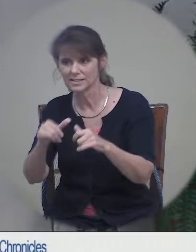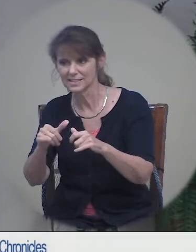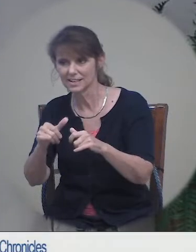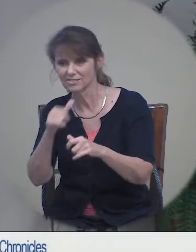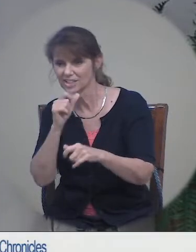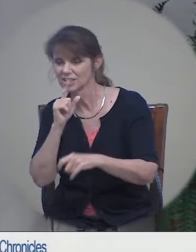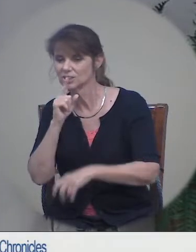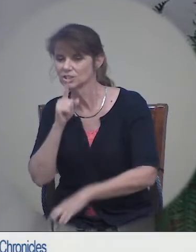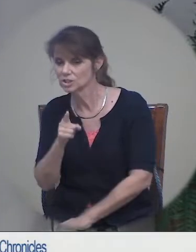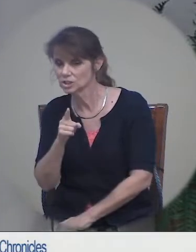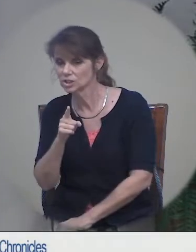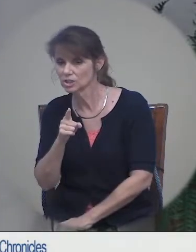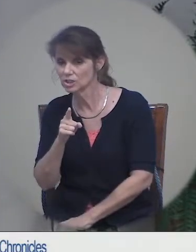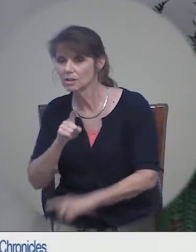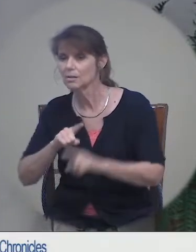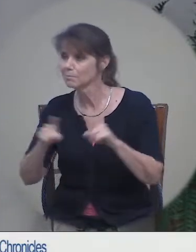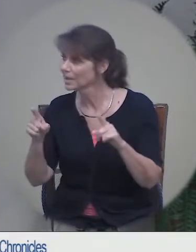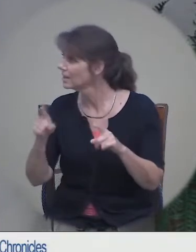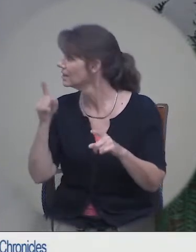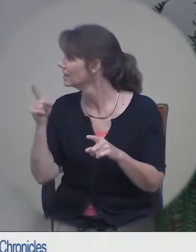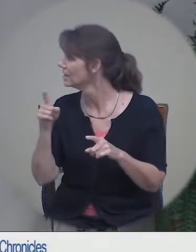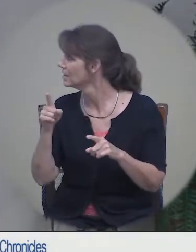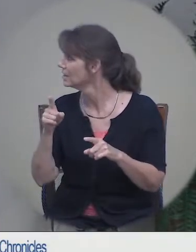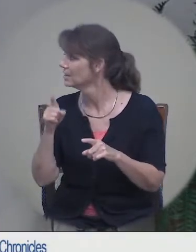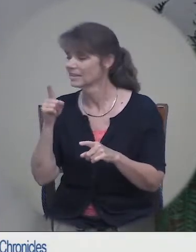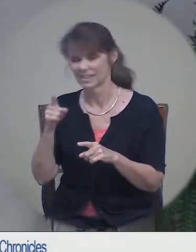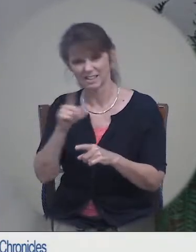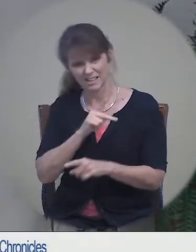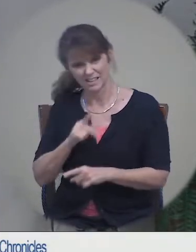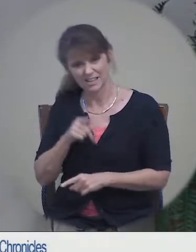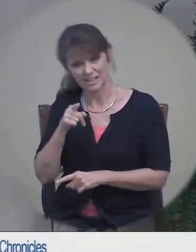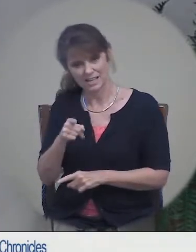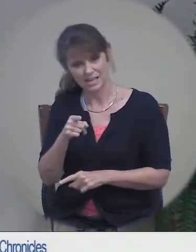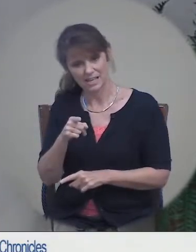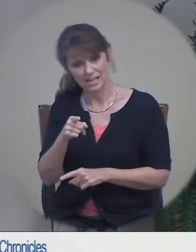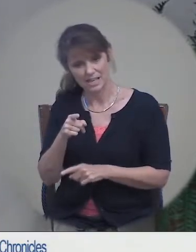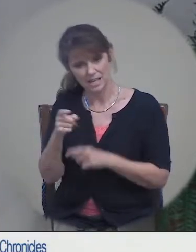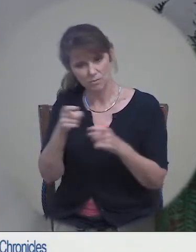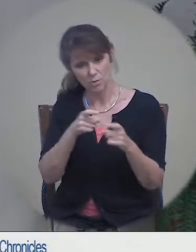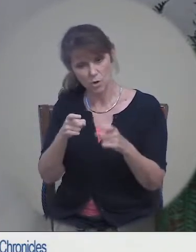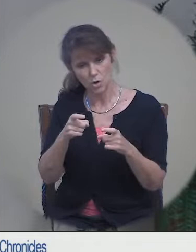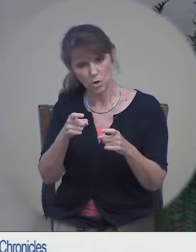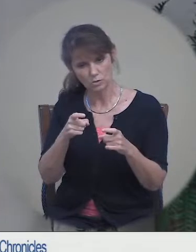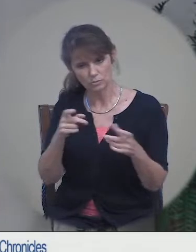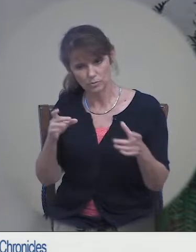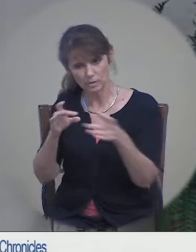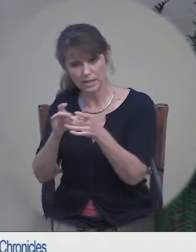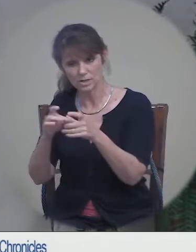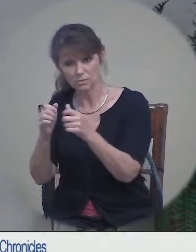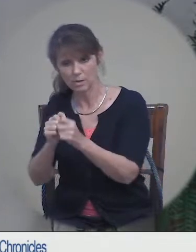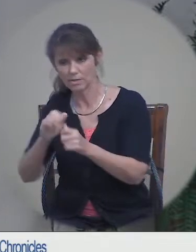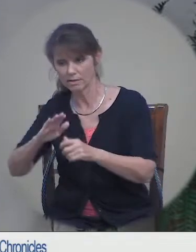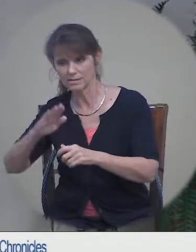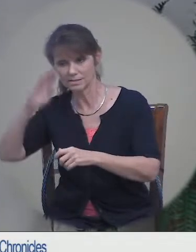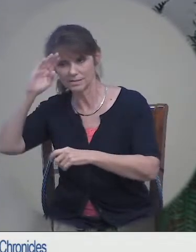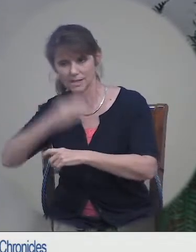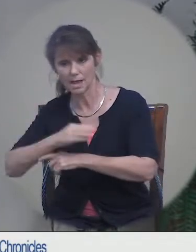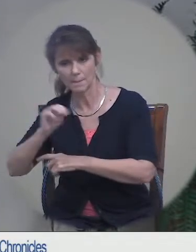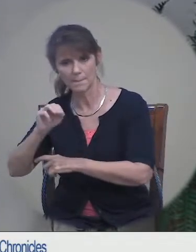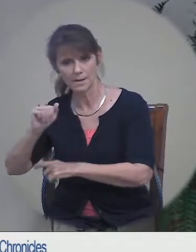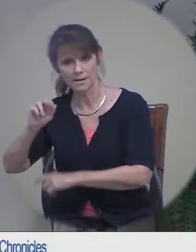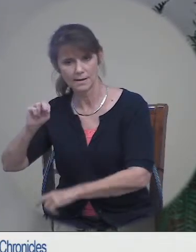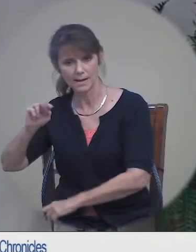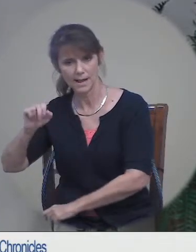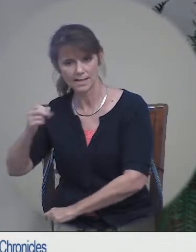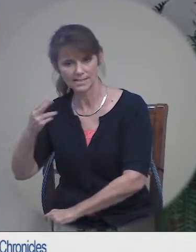is when Hezekiah ruled and how he interrelates with Hoshea in the reign of his son Manasseh is a